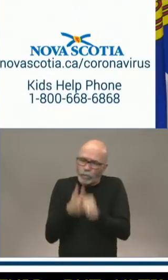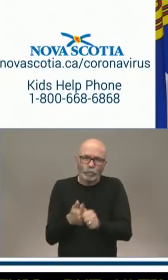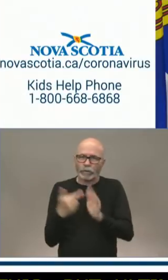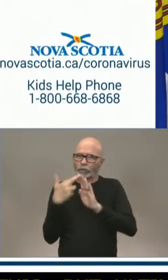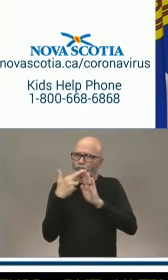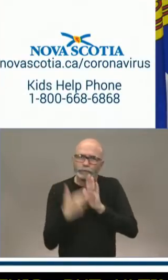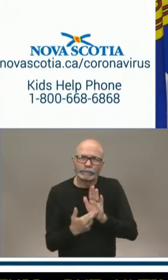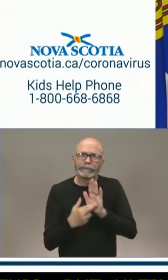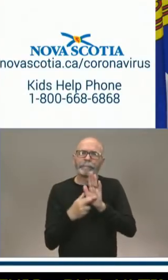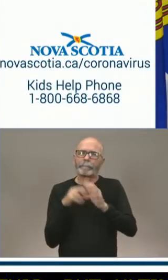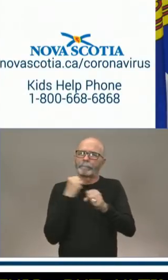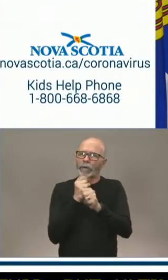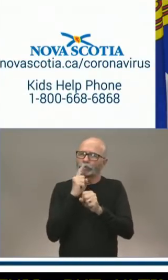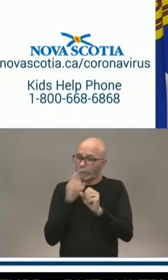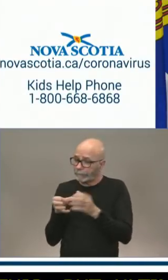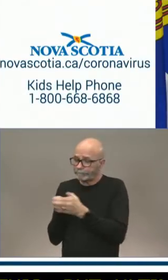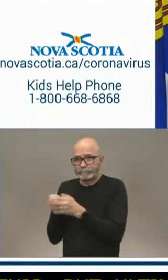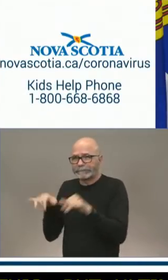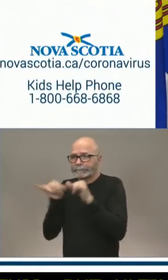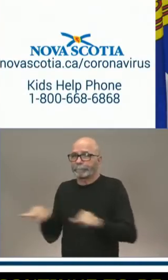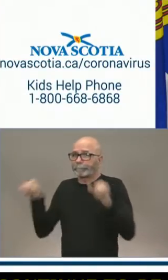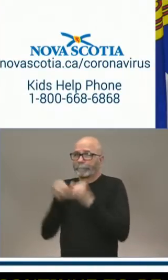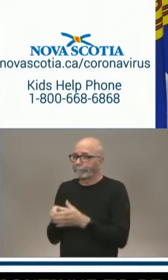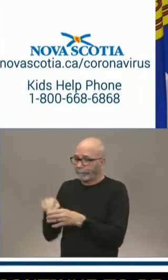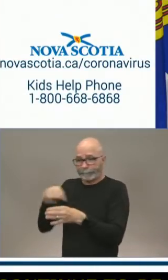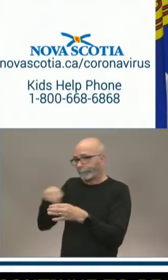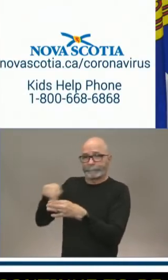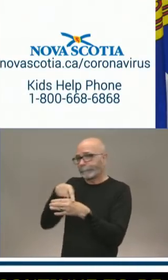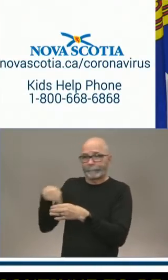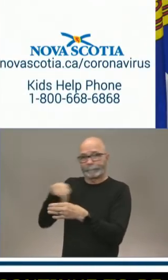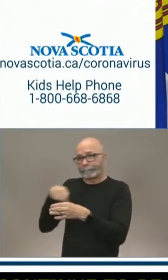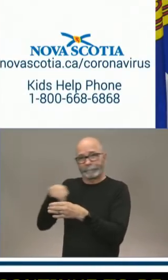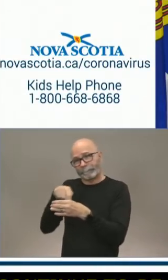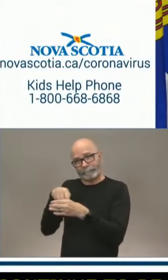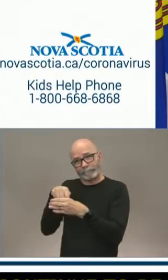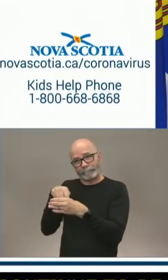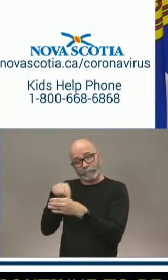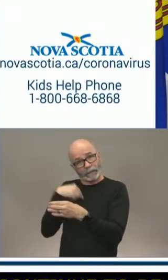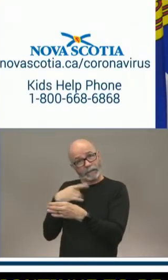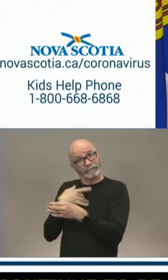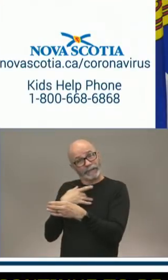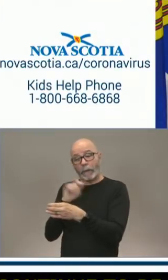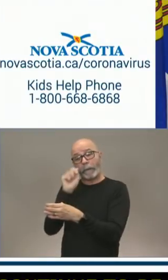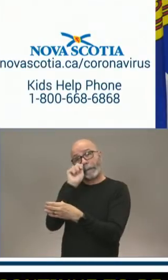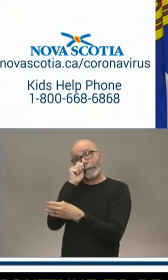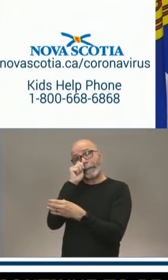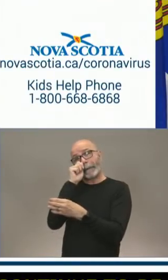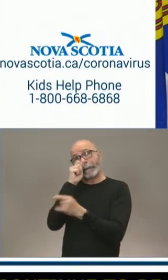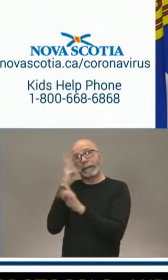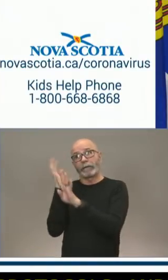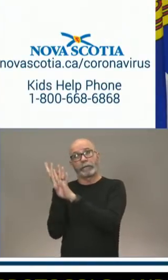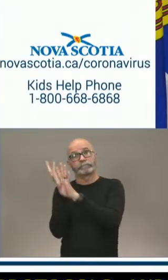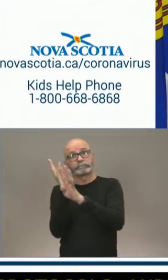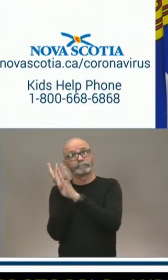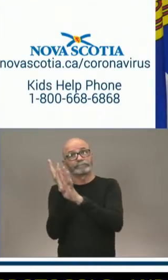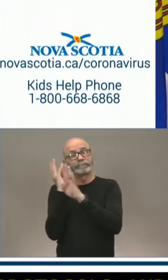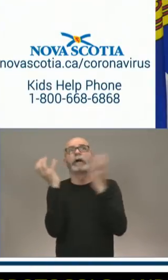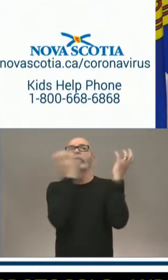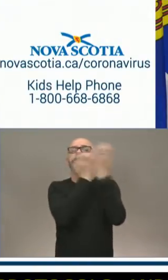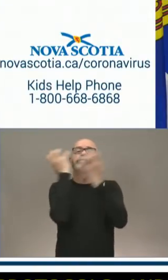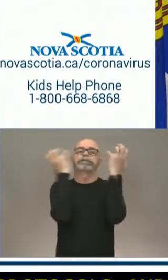social circles small. Our testing numbers remain impressively high, with the Nova Scotia Health Authority's labs